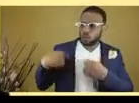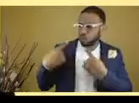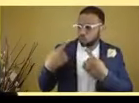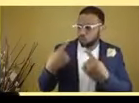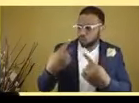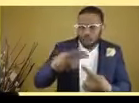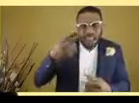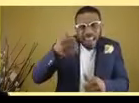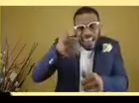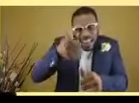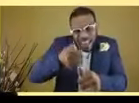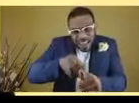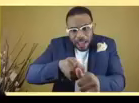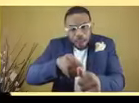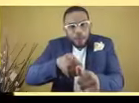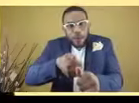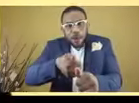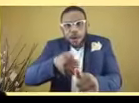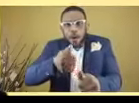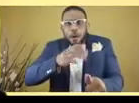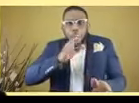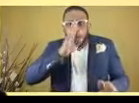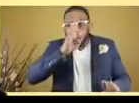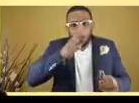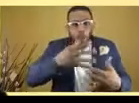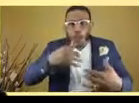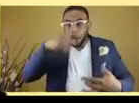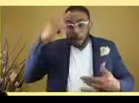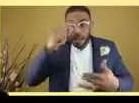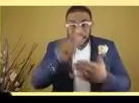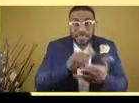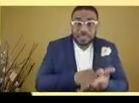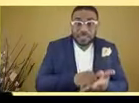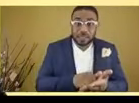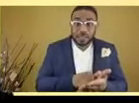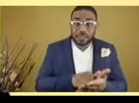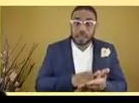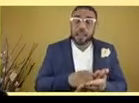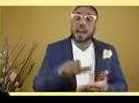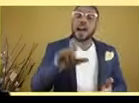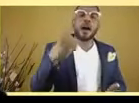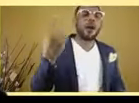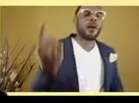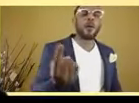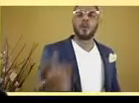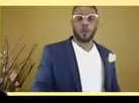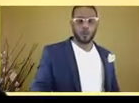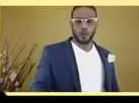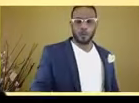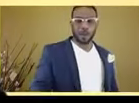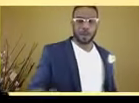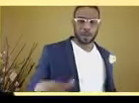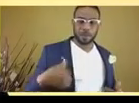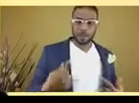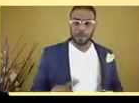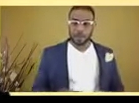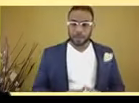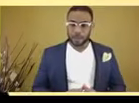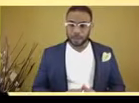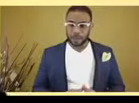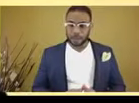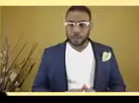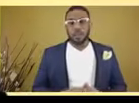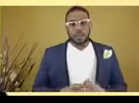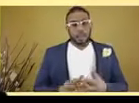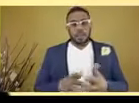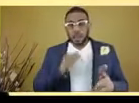every bolder Black agenda has always been good, not